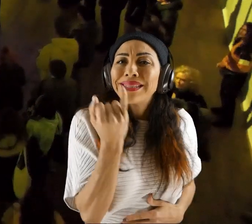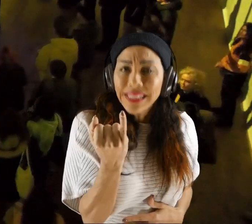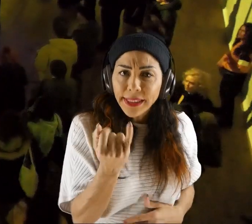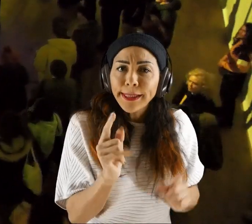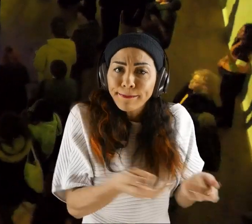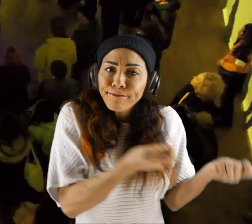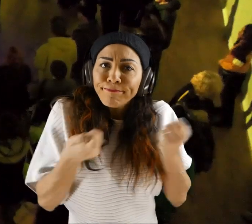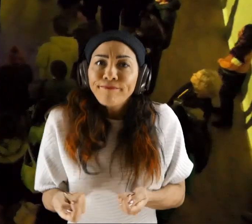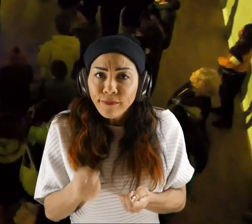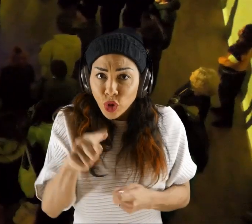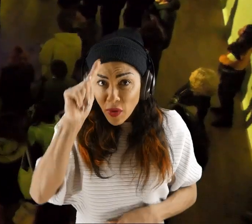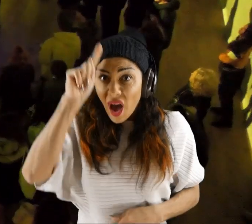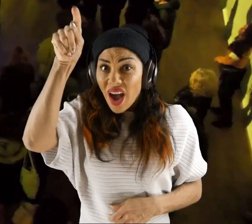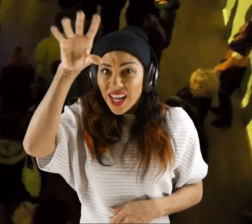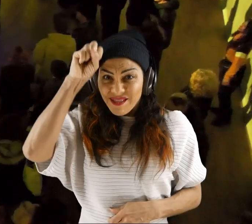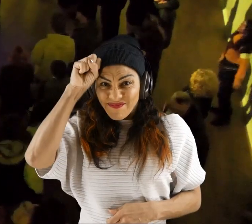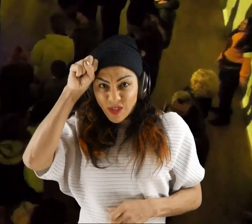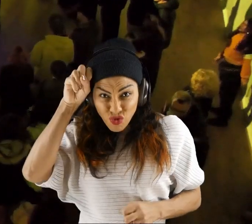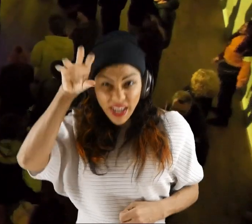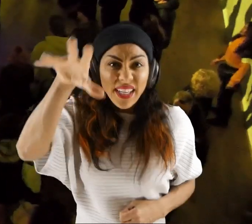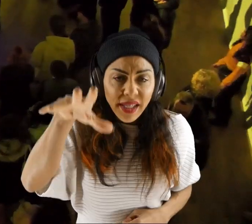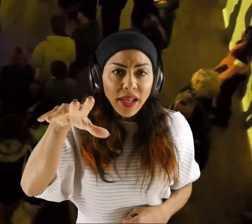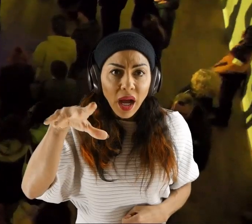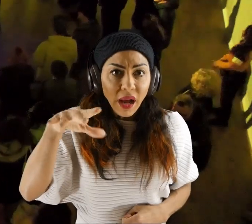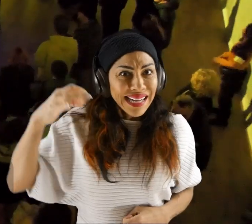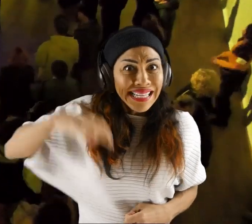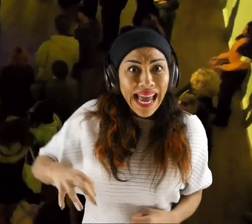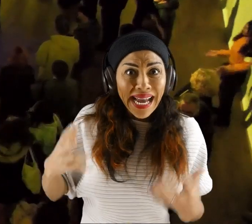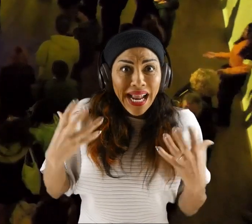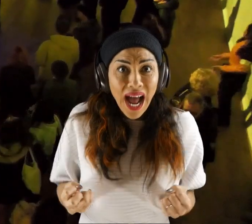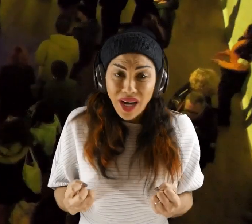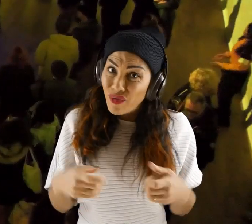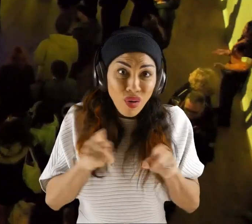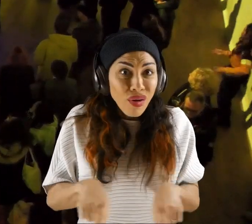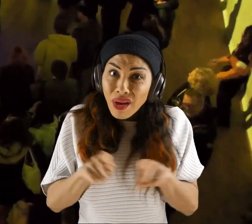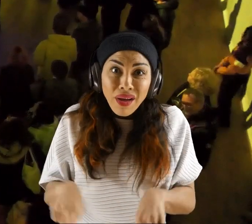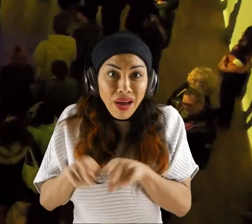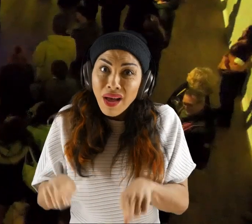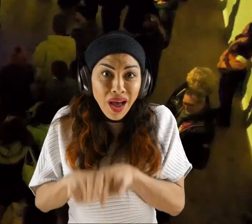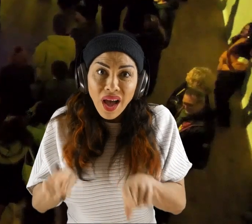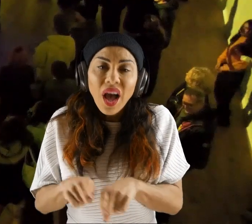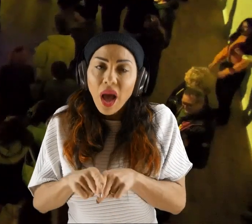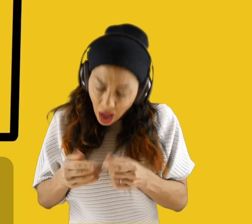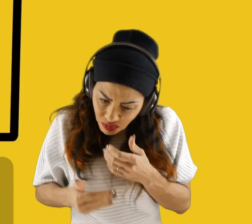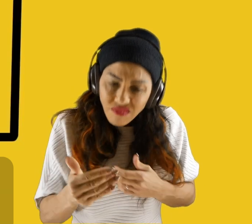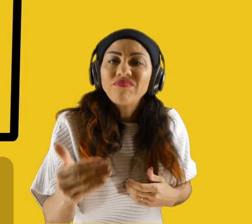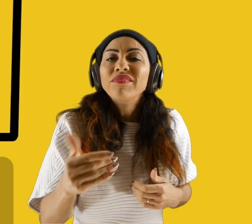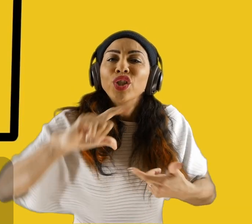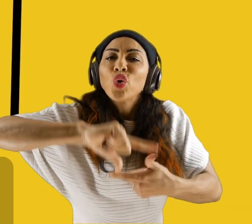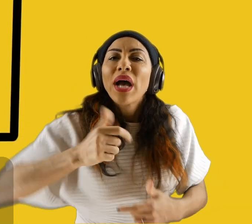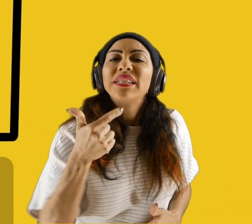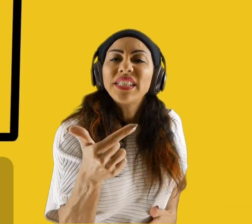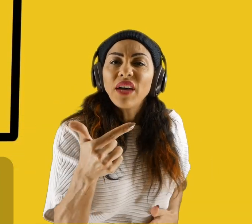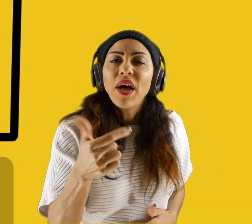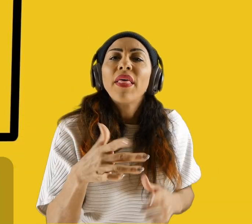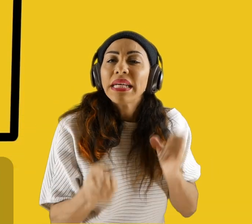six into the frame. You see the idea you're holding back? Release it now, stop sitting on game, cause your plan assumes everything will stay the same. Anyway, moving on to square seven.